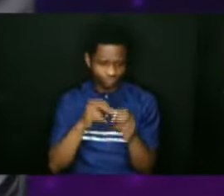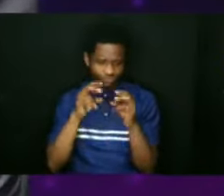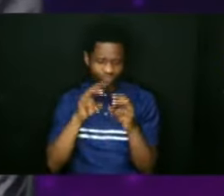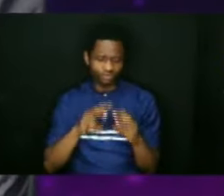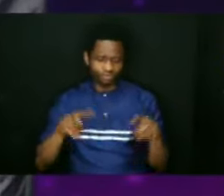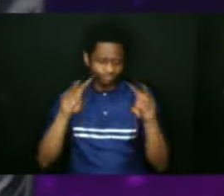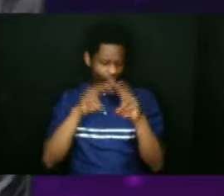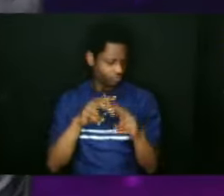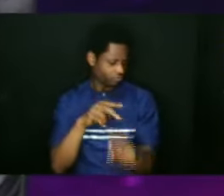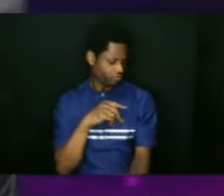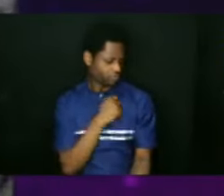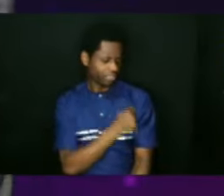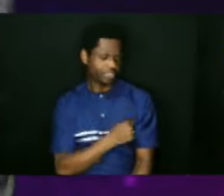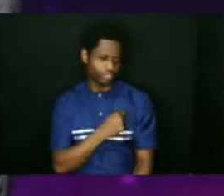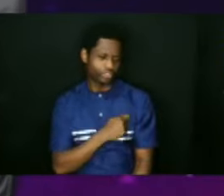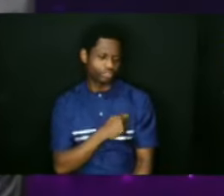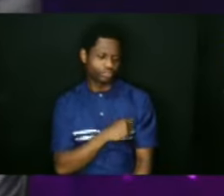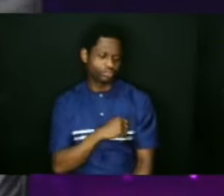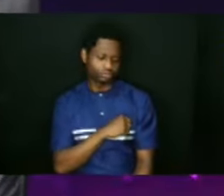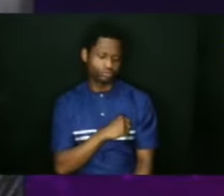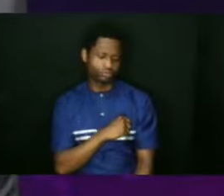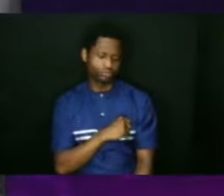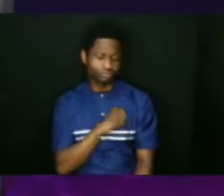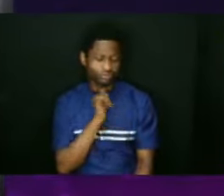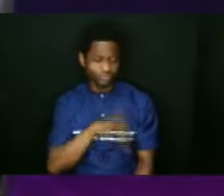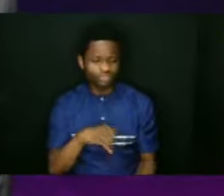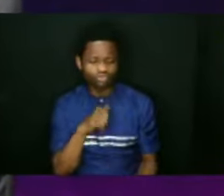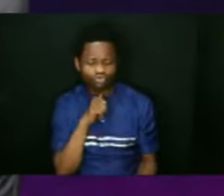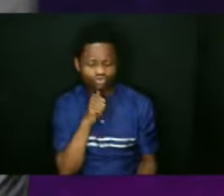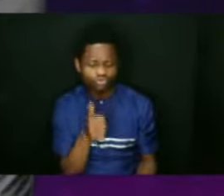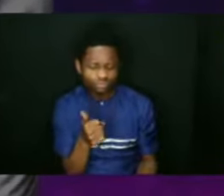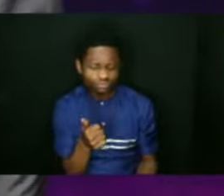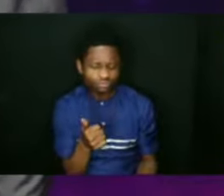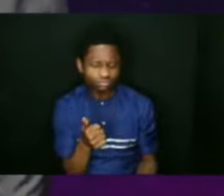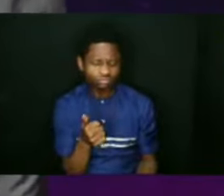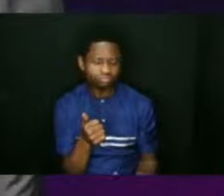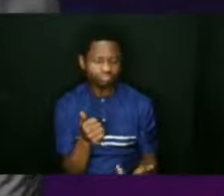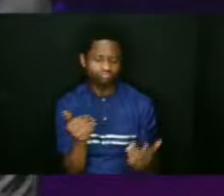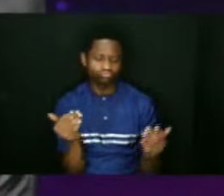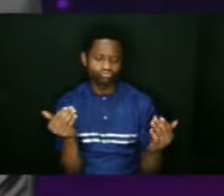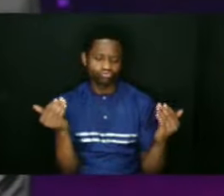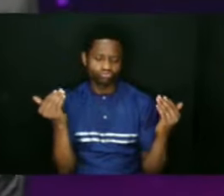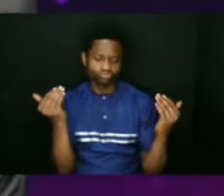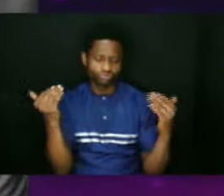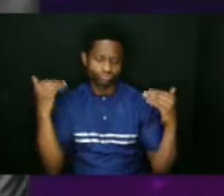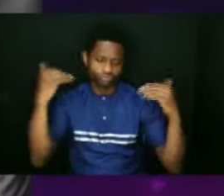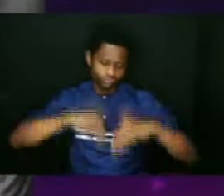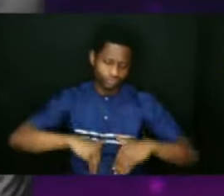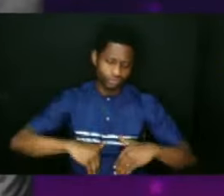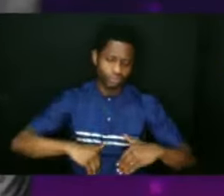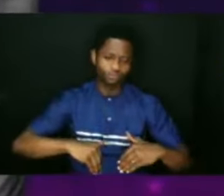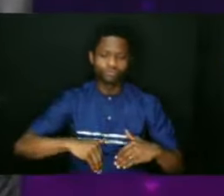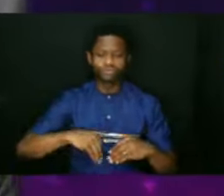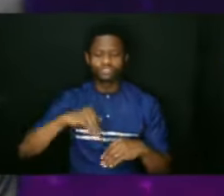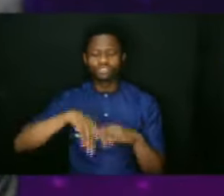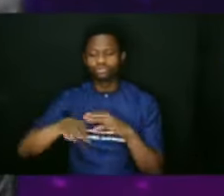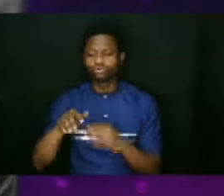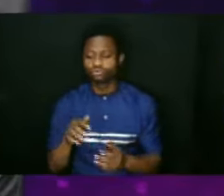That you will not waver in your journey with Christ, but you will be